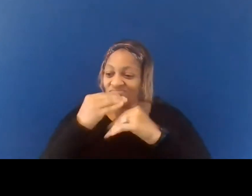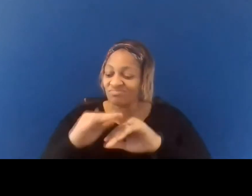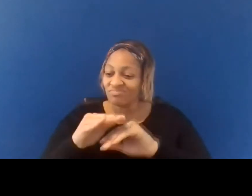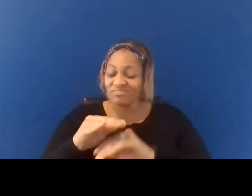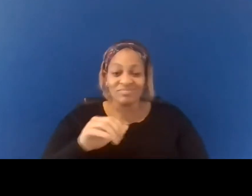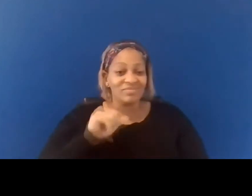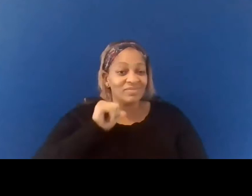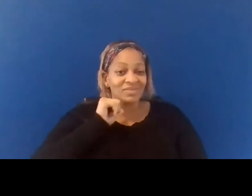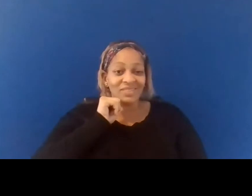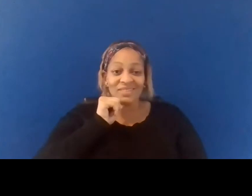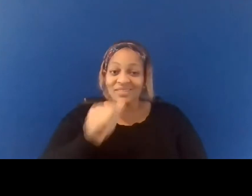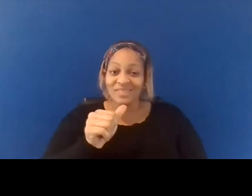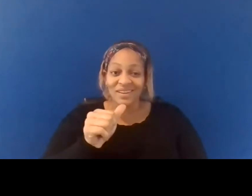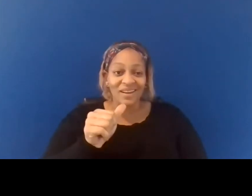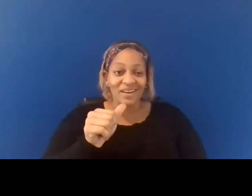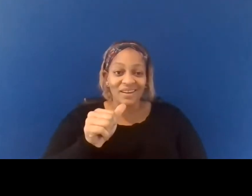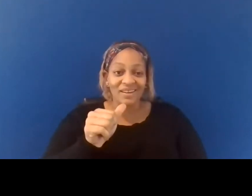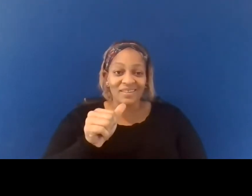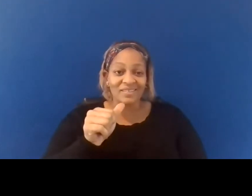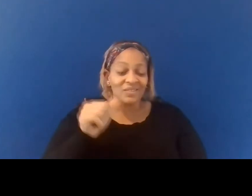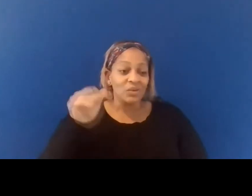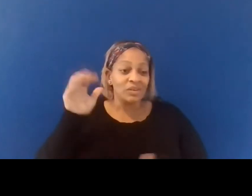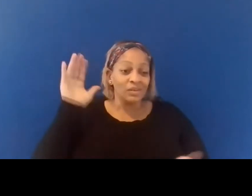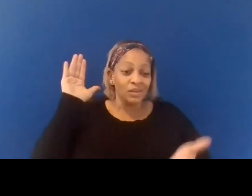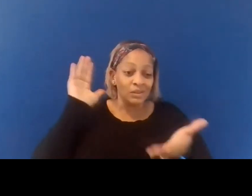or lack.